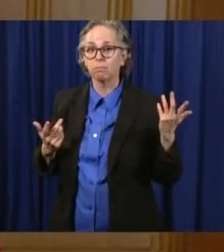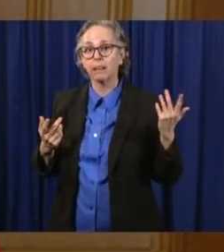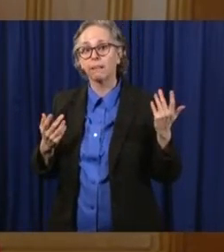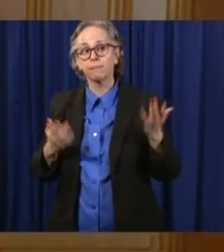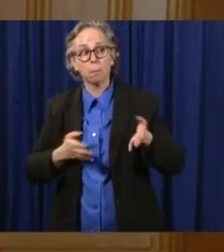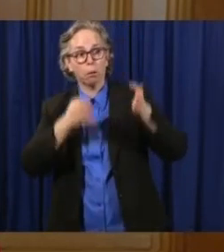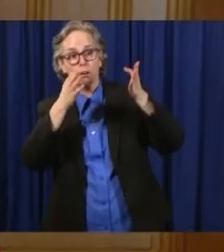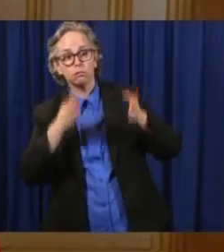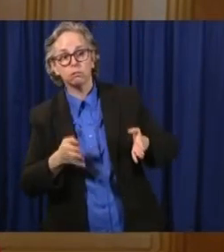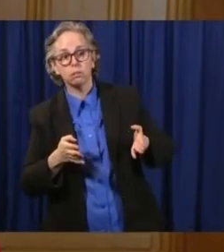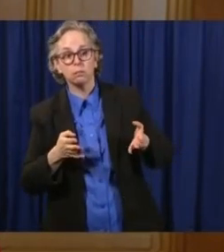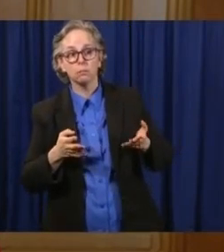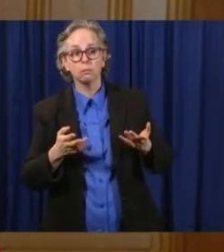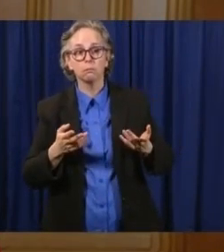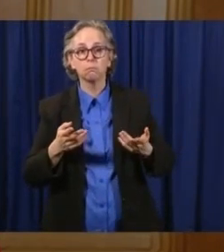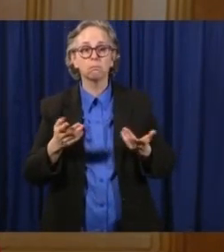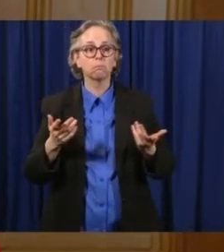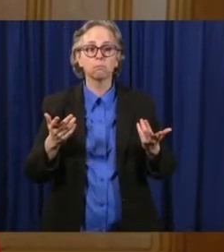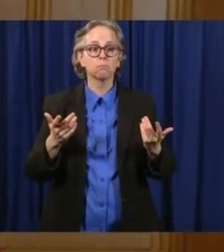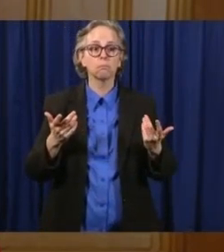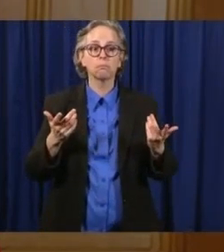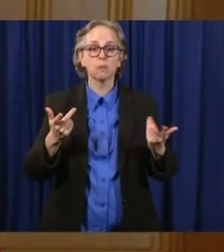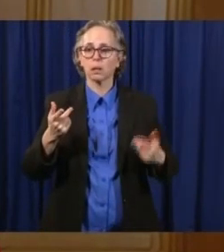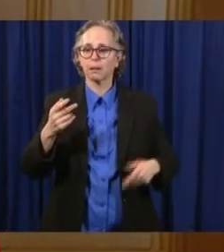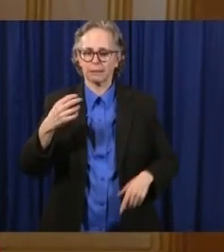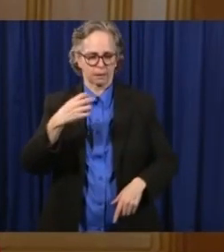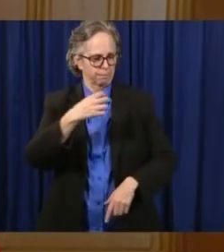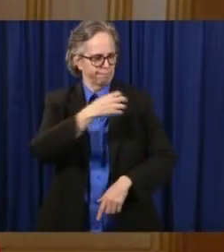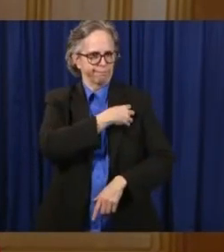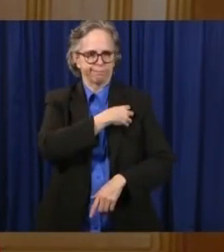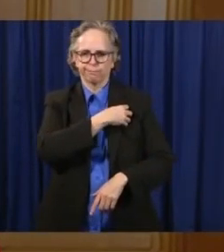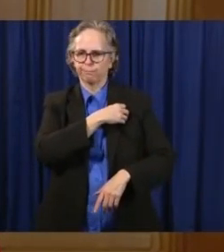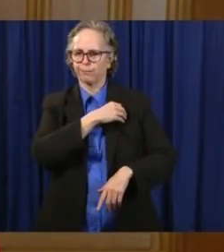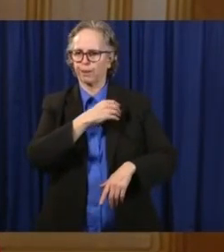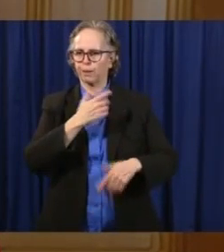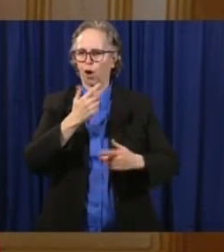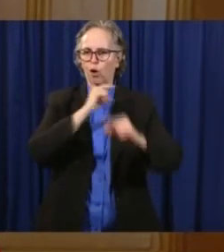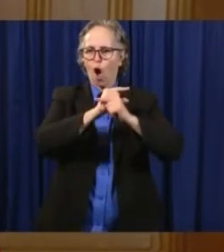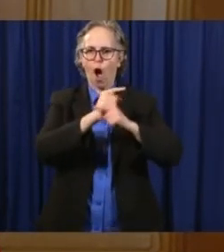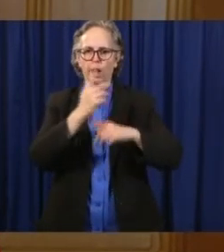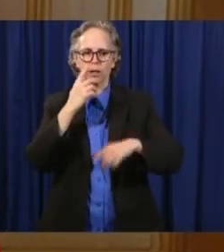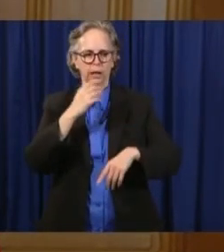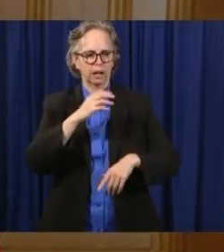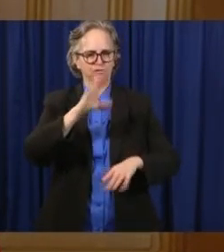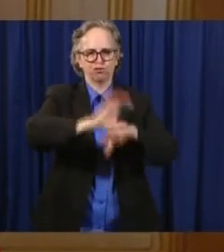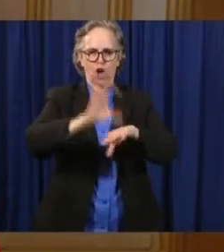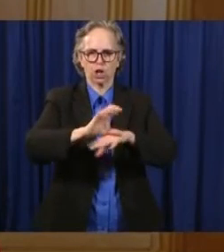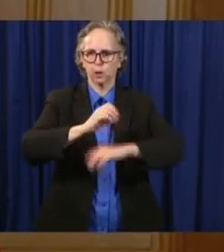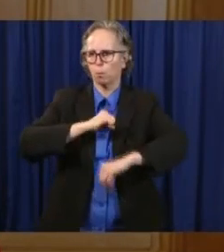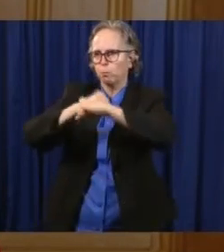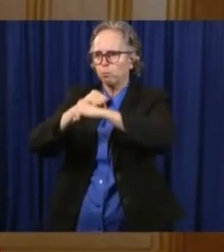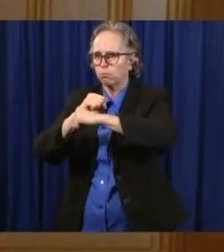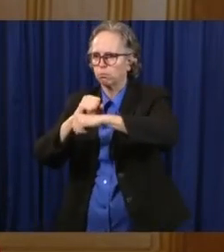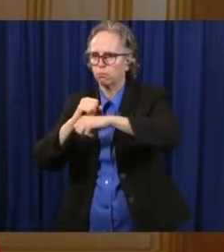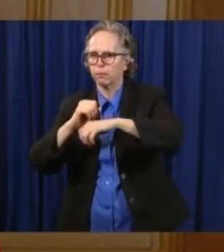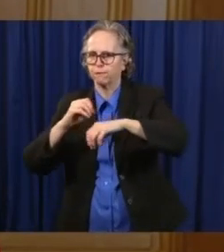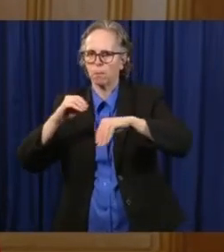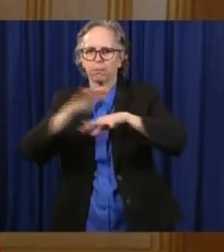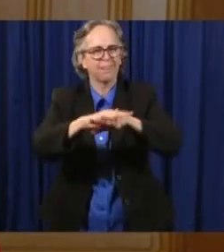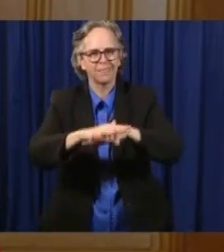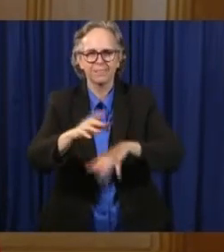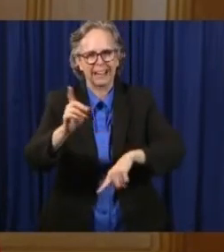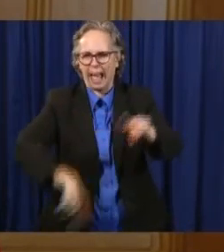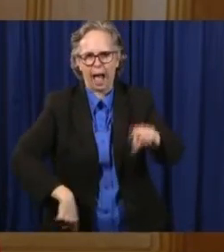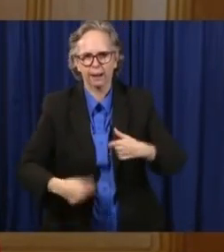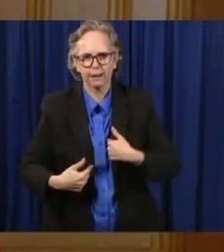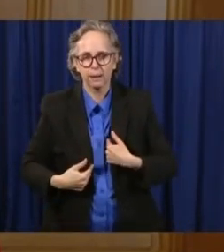people from going in a church. But we just ask everyone to